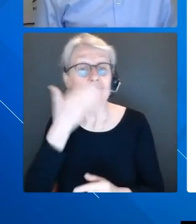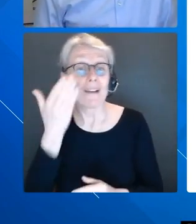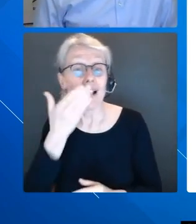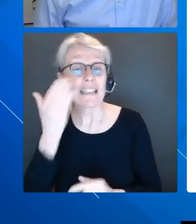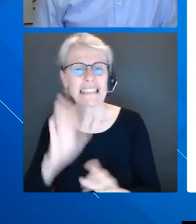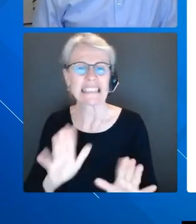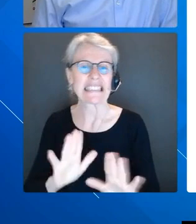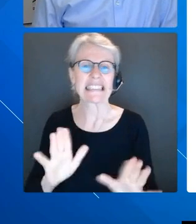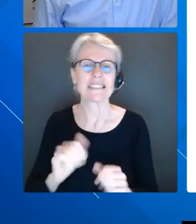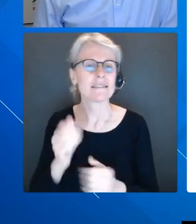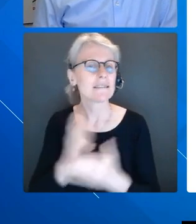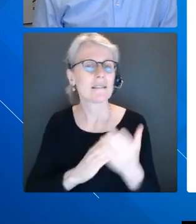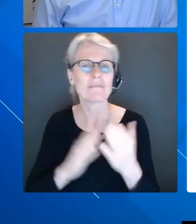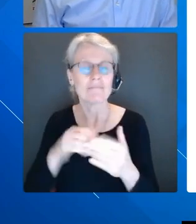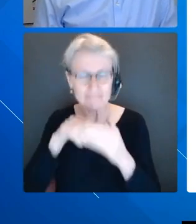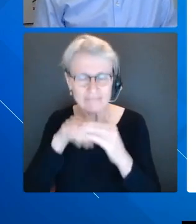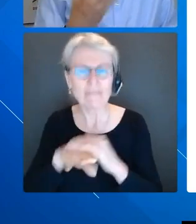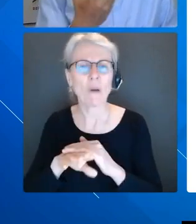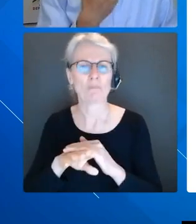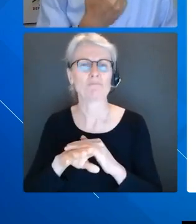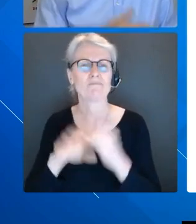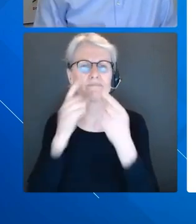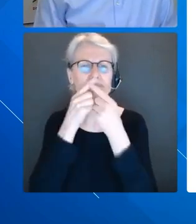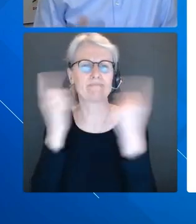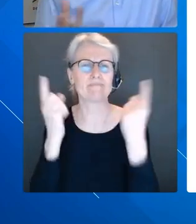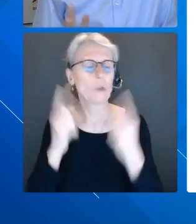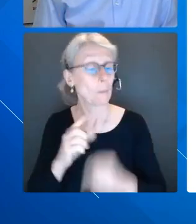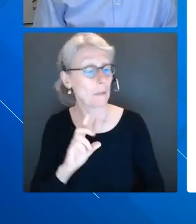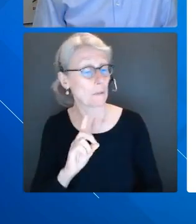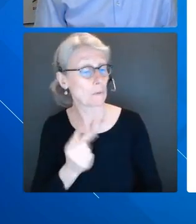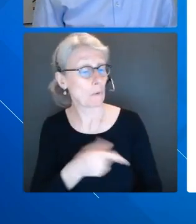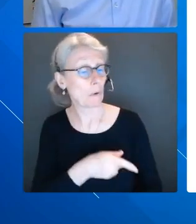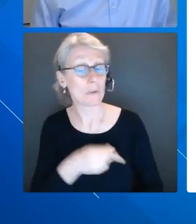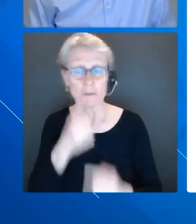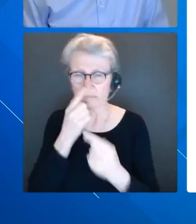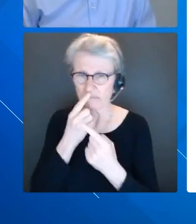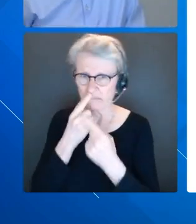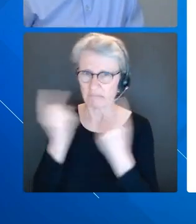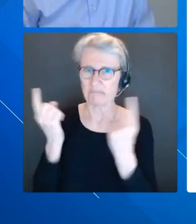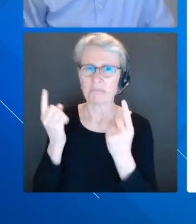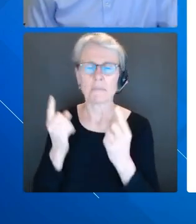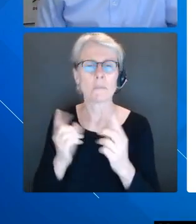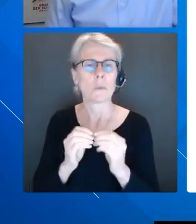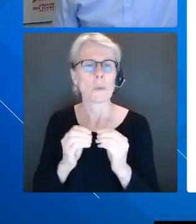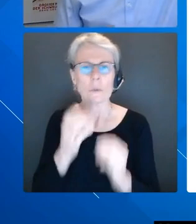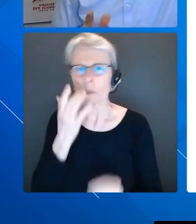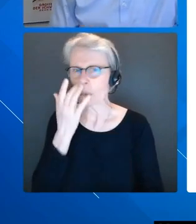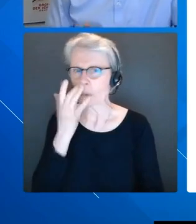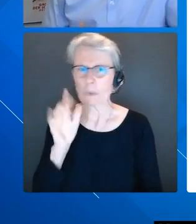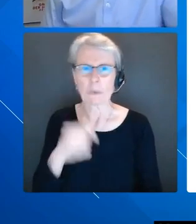allergies, and remember, somebody might go there with a service animal, and dogs are what, 1,000,000 times more sensitive.